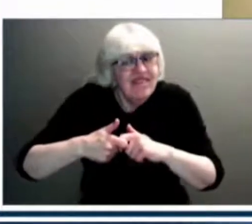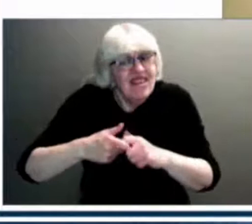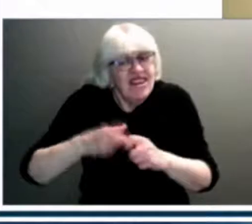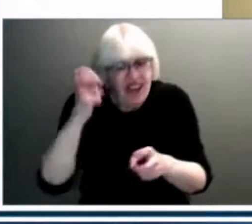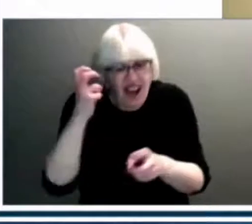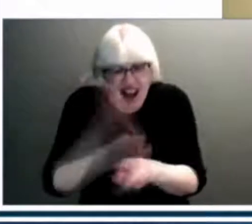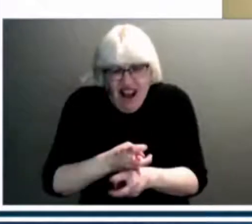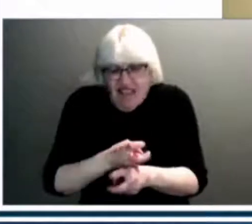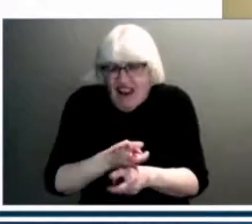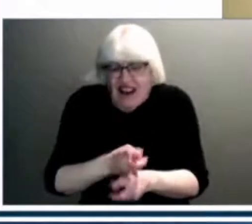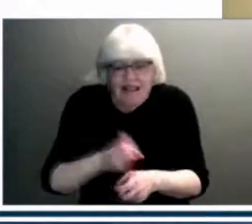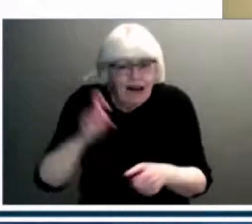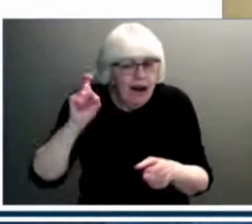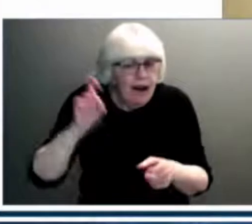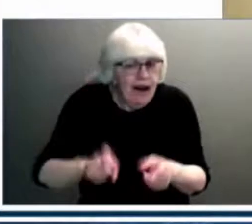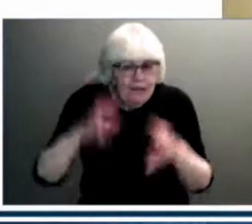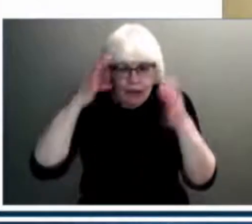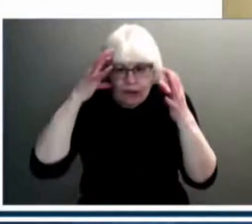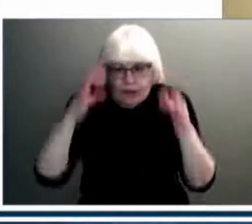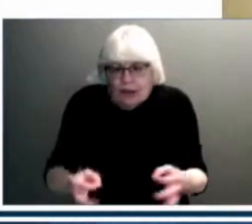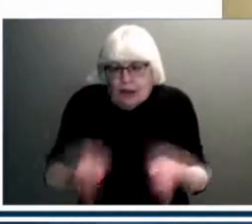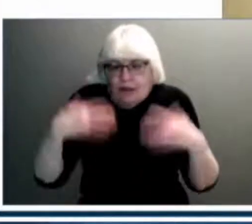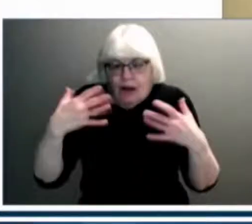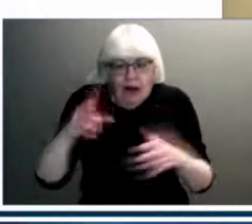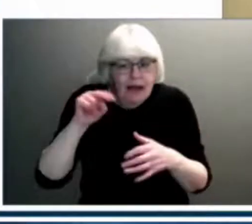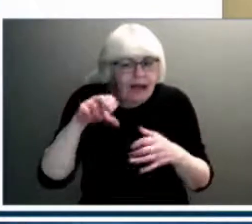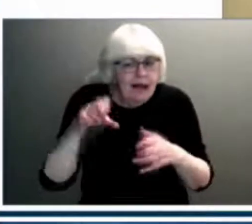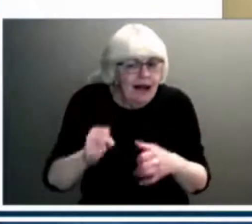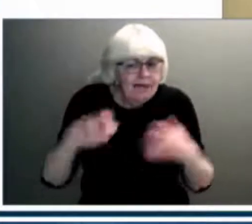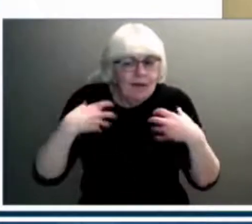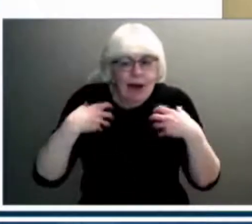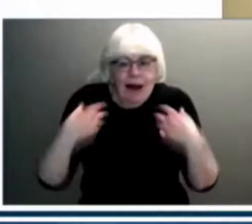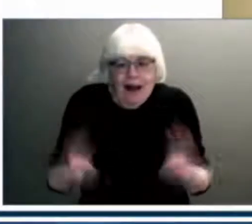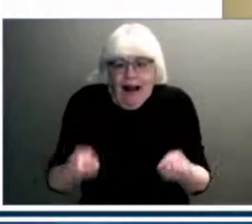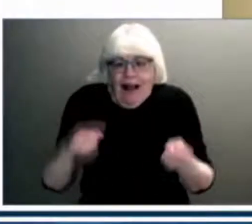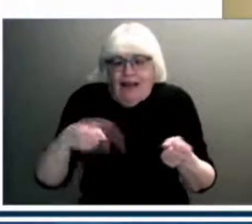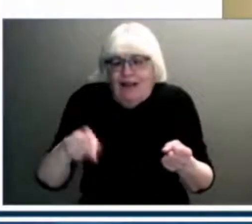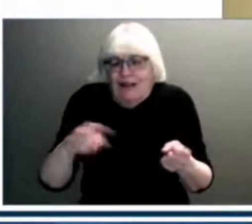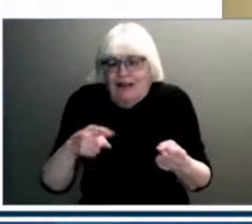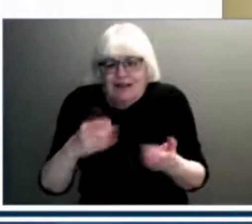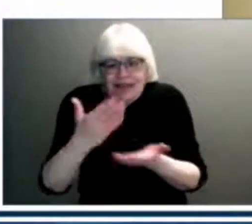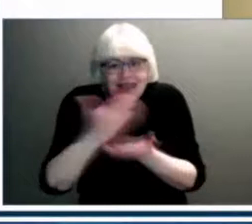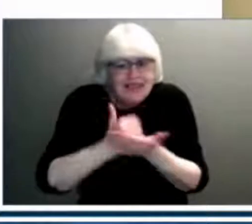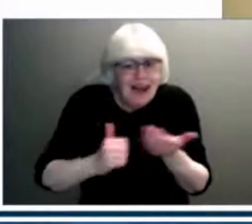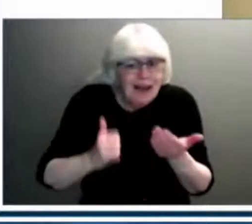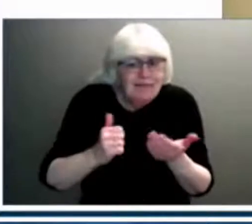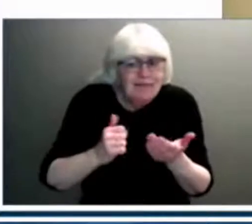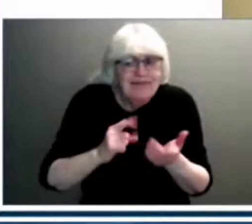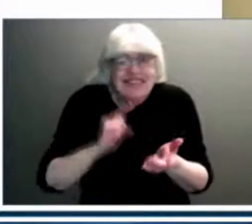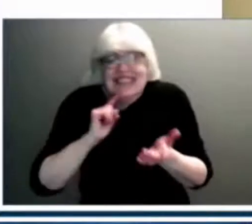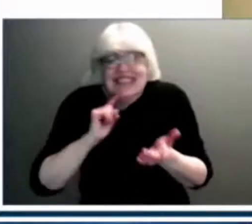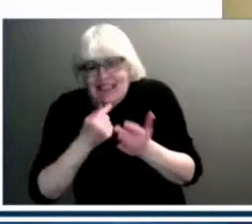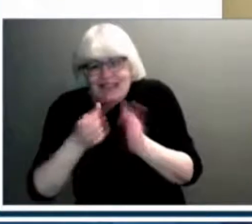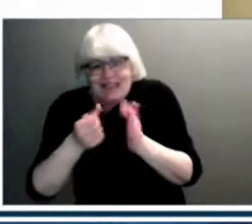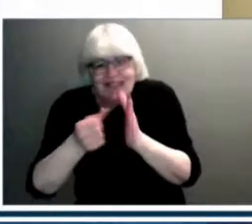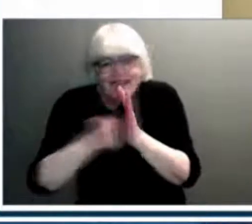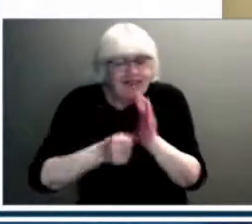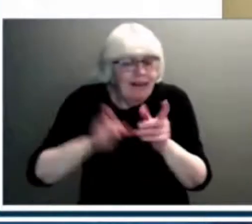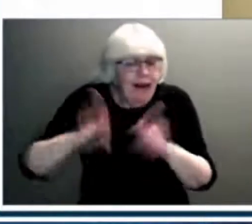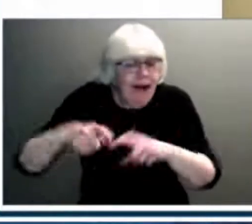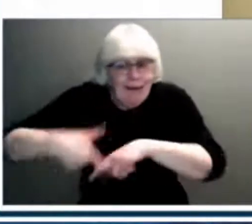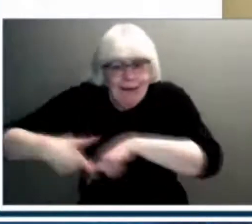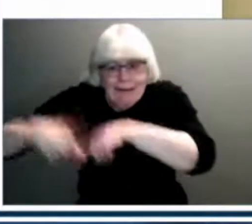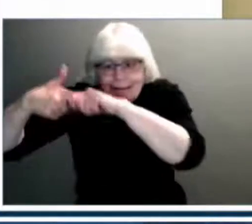Scotia Health. And they do come with their own significant impacts. But please know that the situation is being